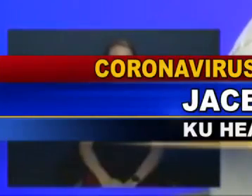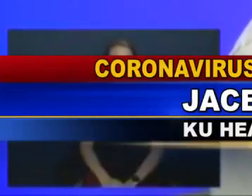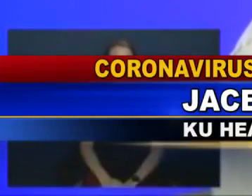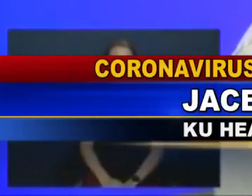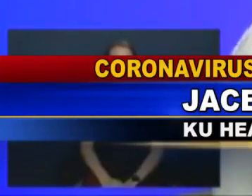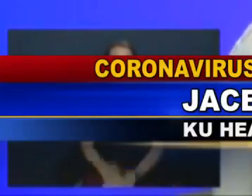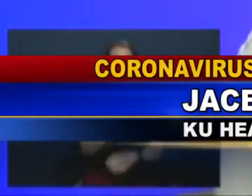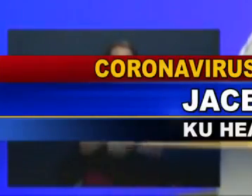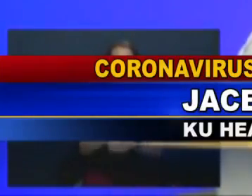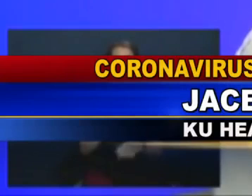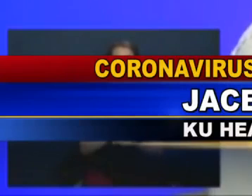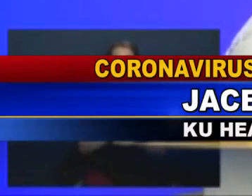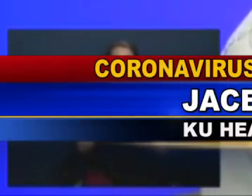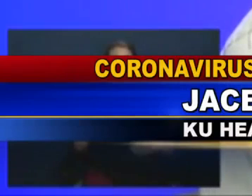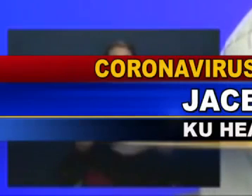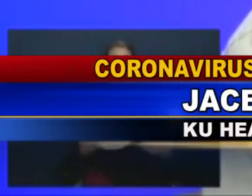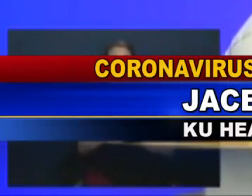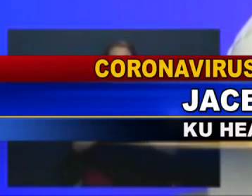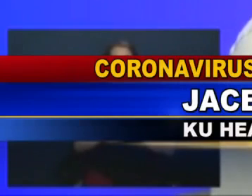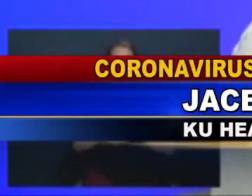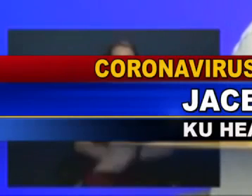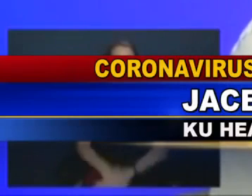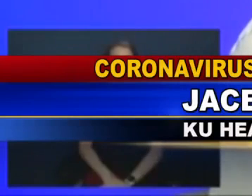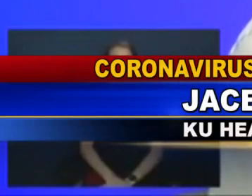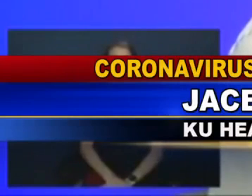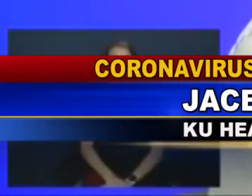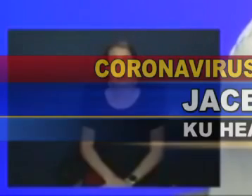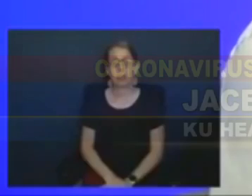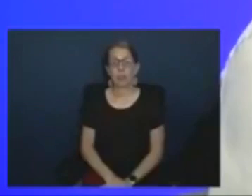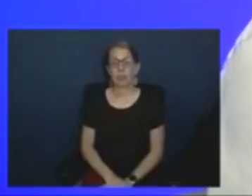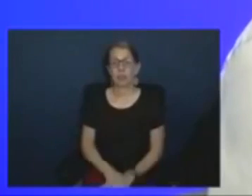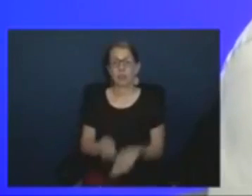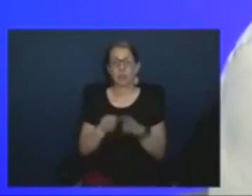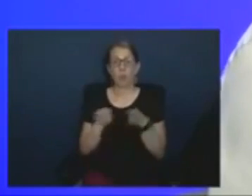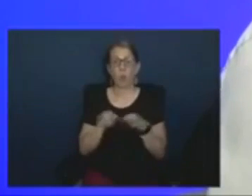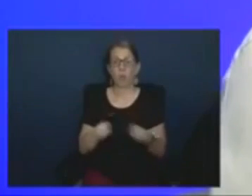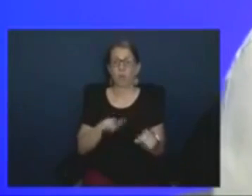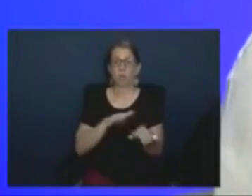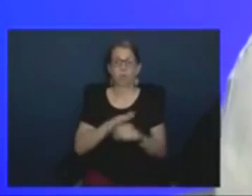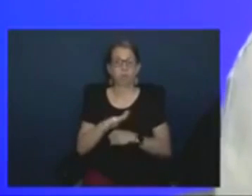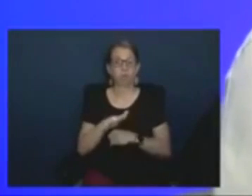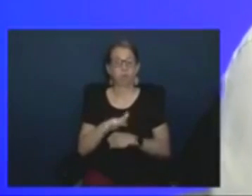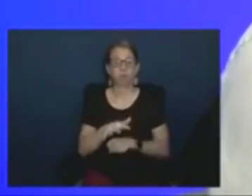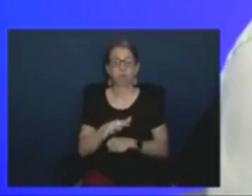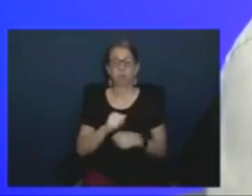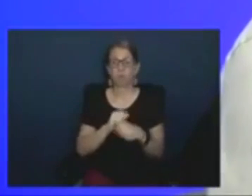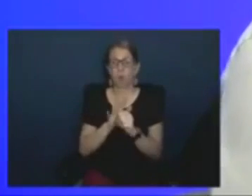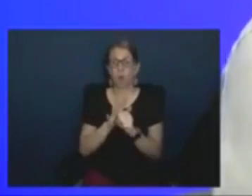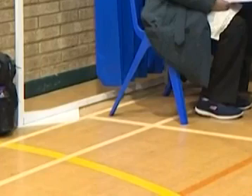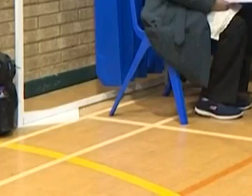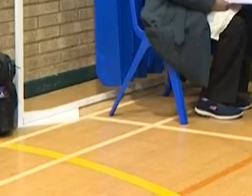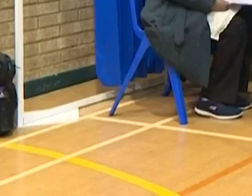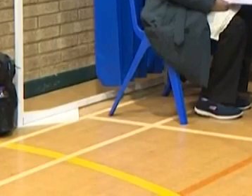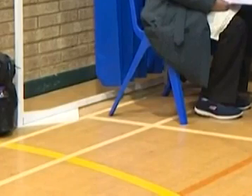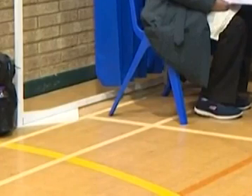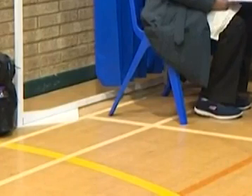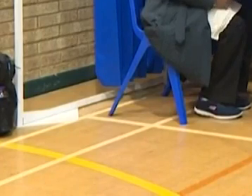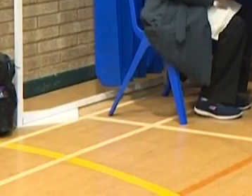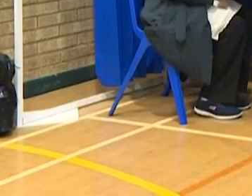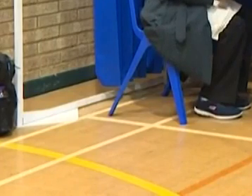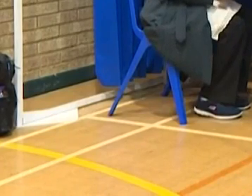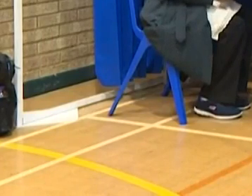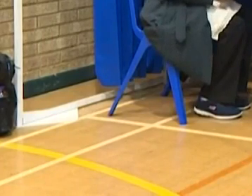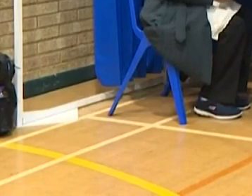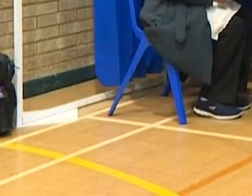she mentioned, the house has really been full. Jace Knudsen is an ICU pharmacist. He says the hope many healthcare workers felt